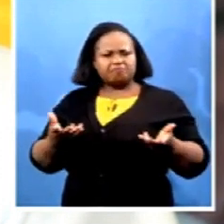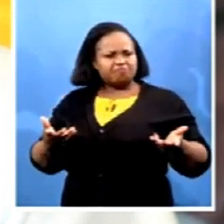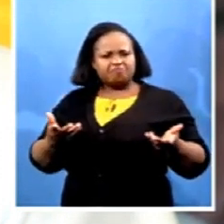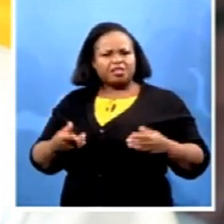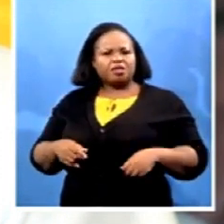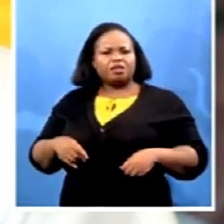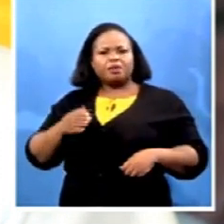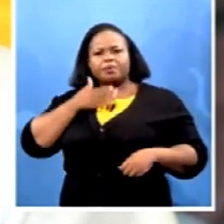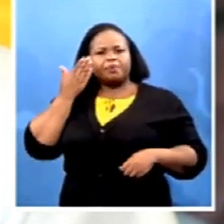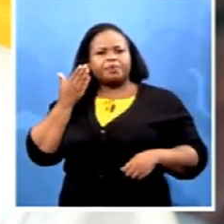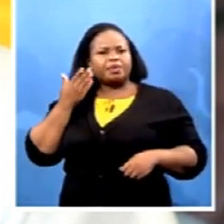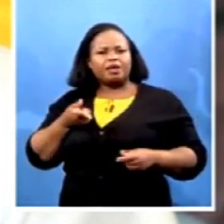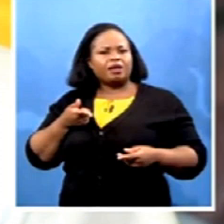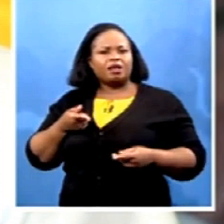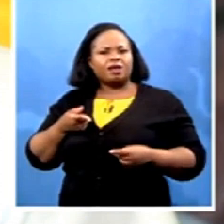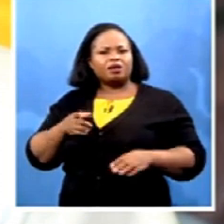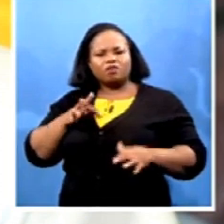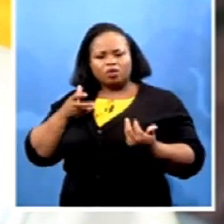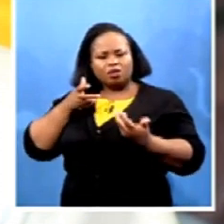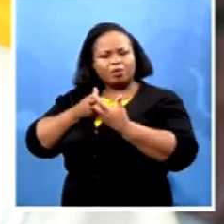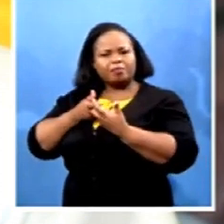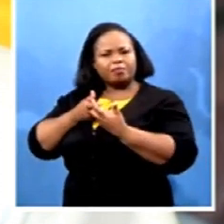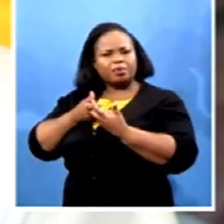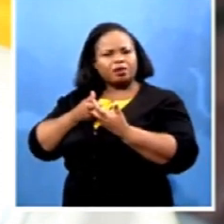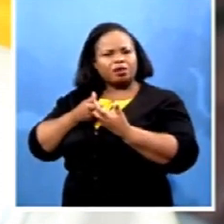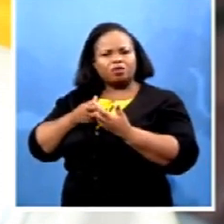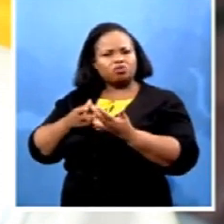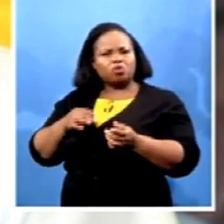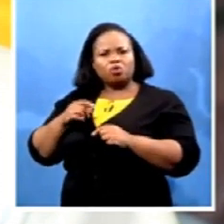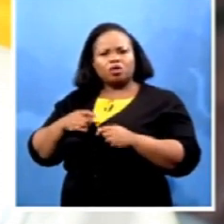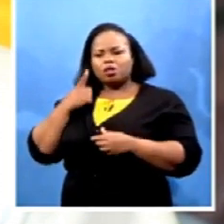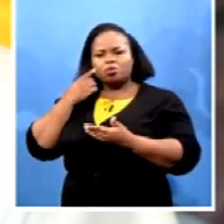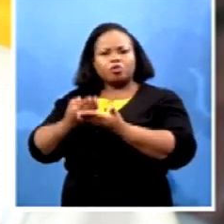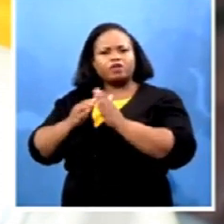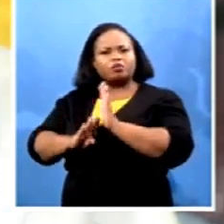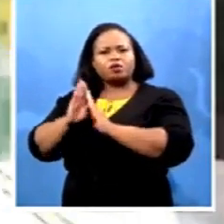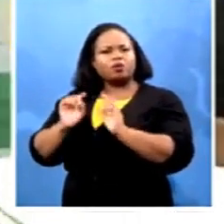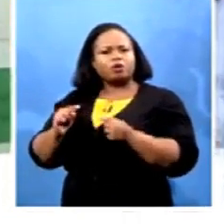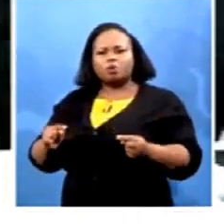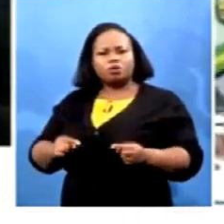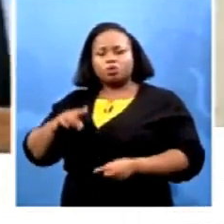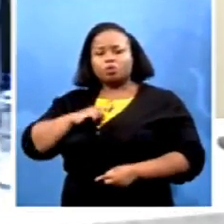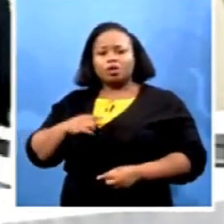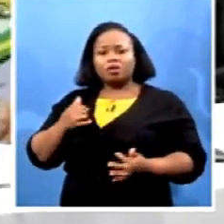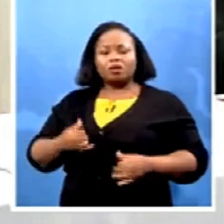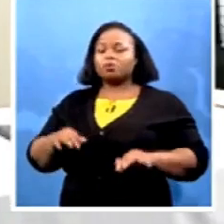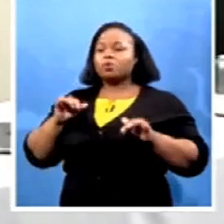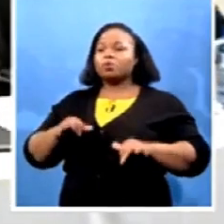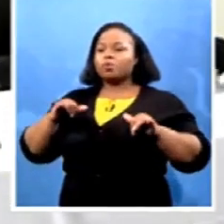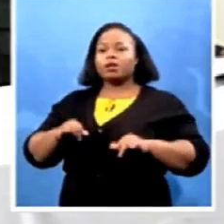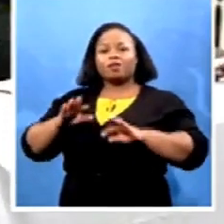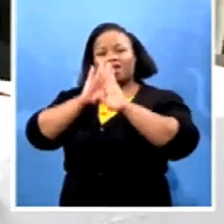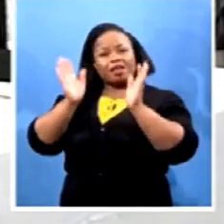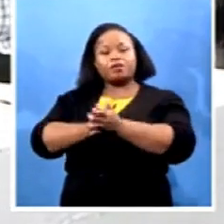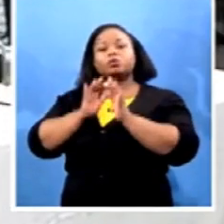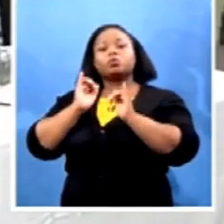state of affairs. So we're saying probably let's take tune and note to say, let's not wait for things to boil to this point. From our own set,